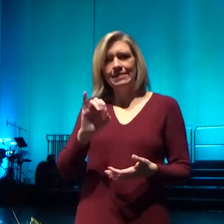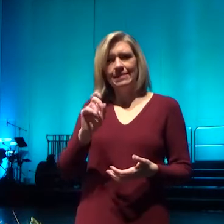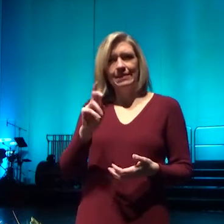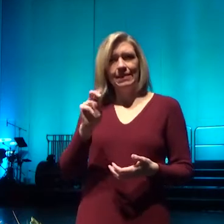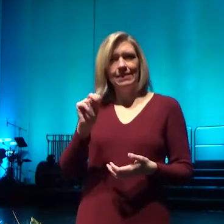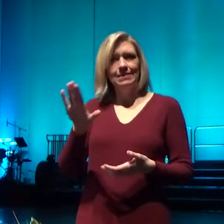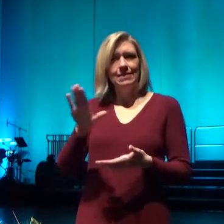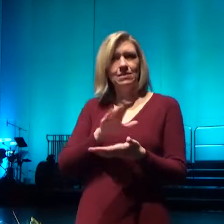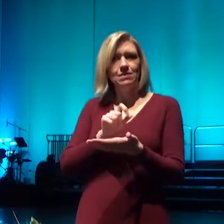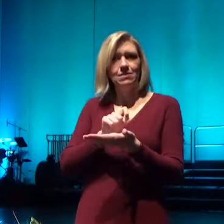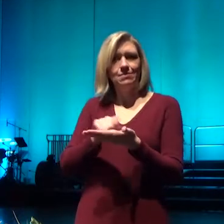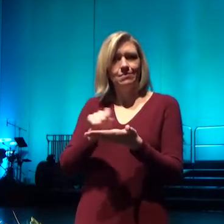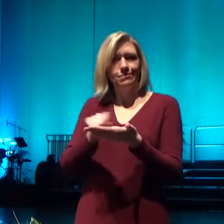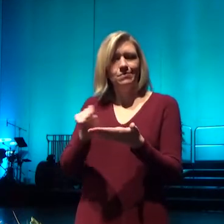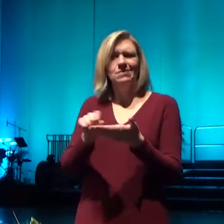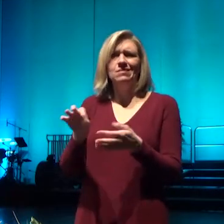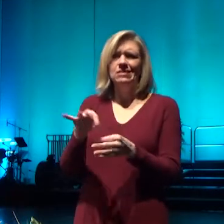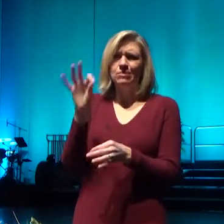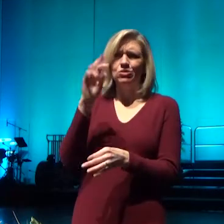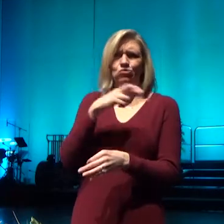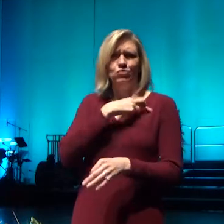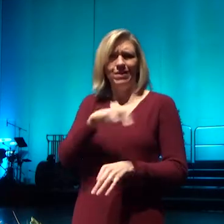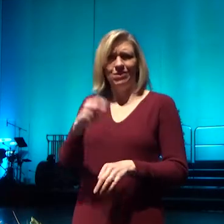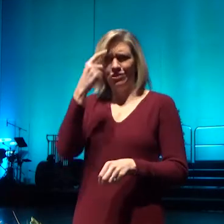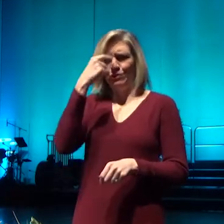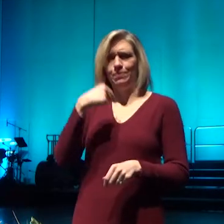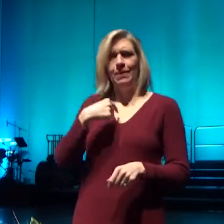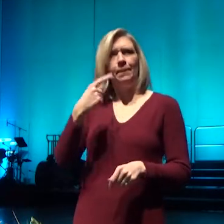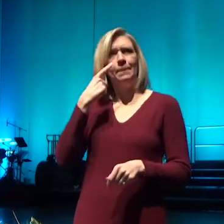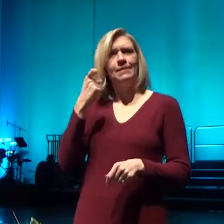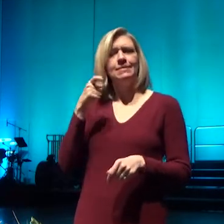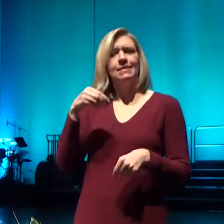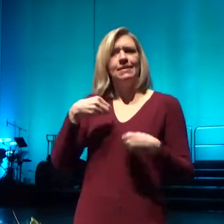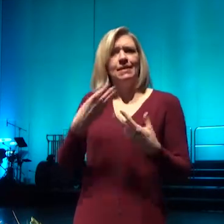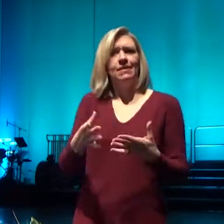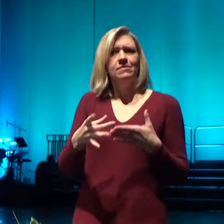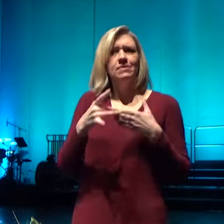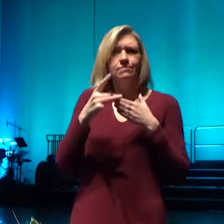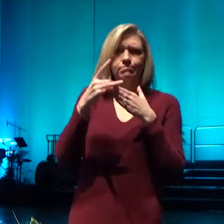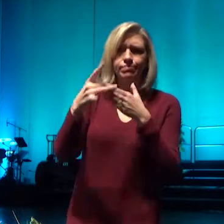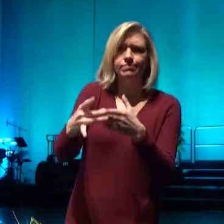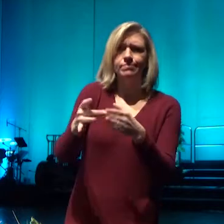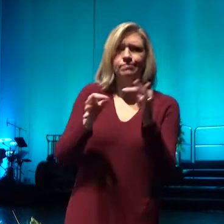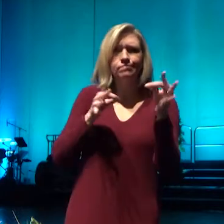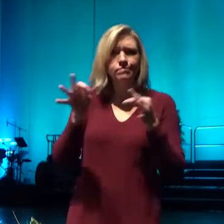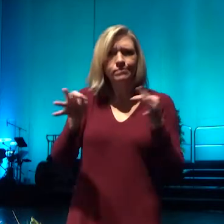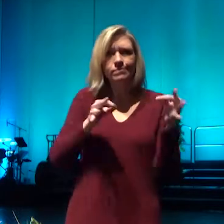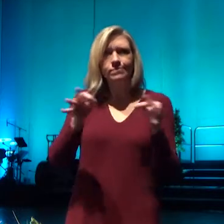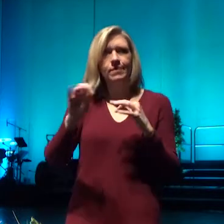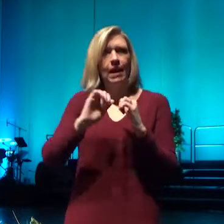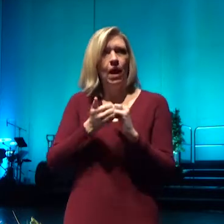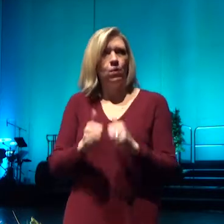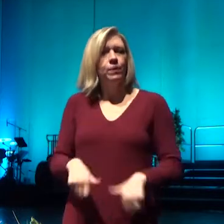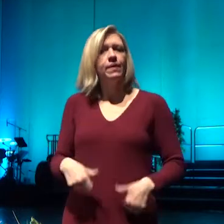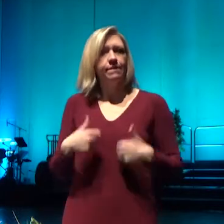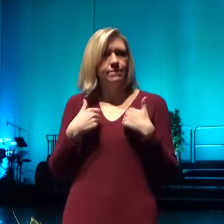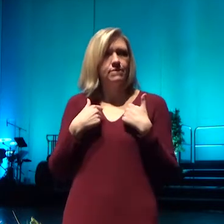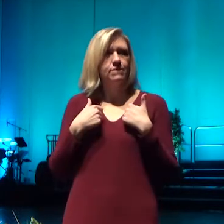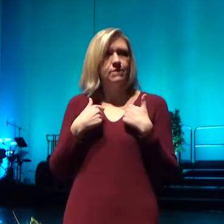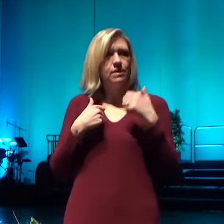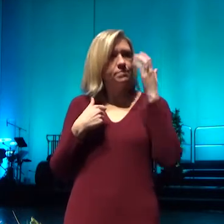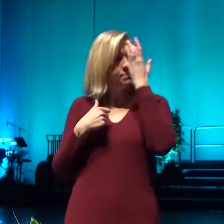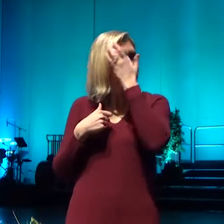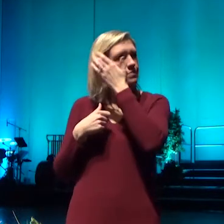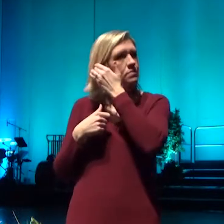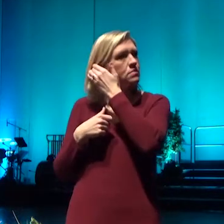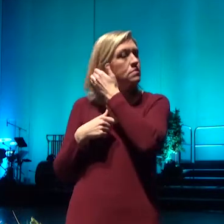a spiritual and religious work to me, because it actually gives us divine direction on how to live. Many